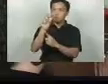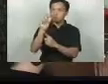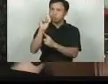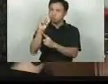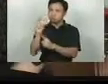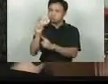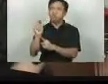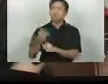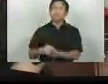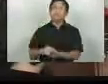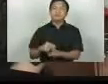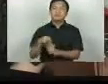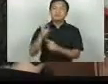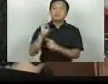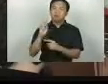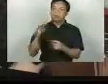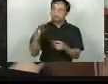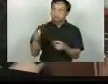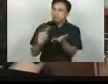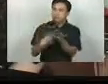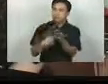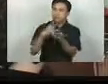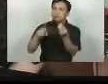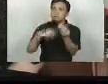us about the possible